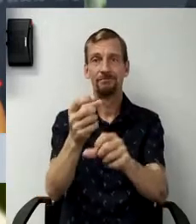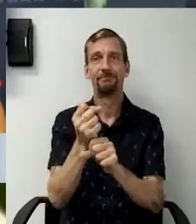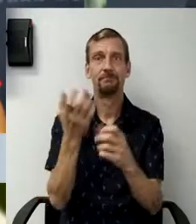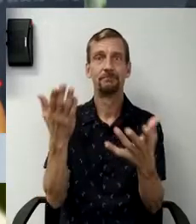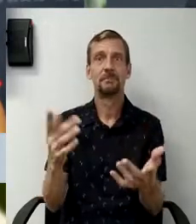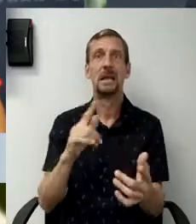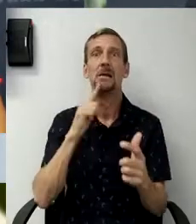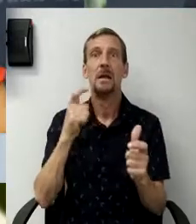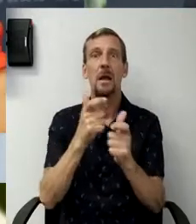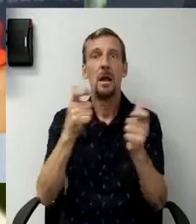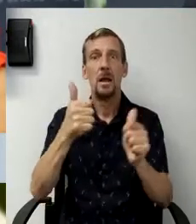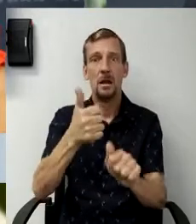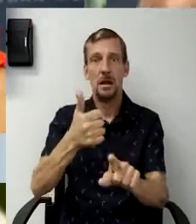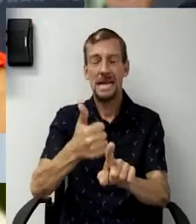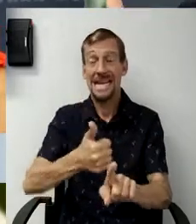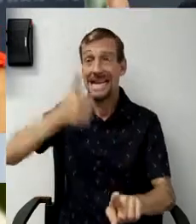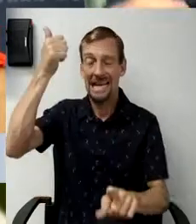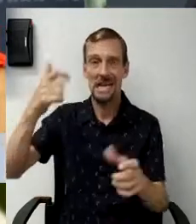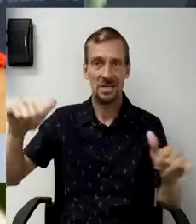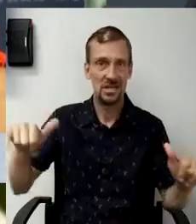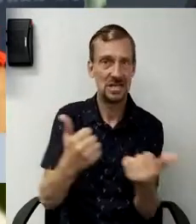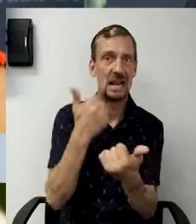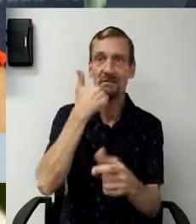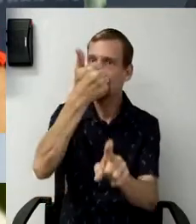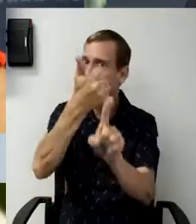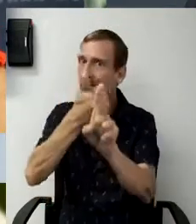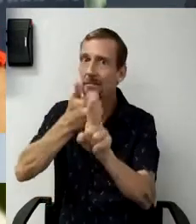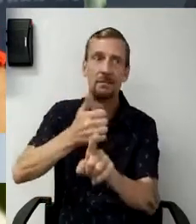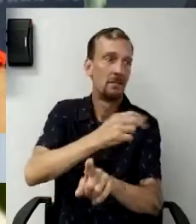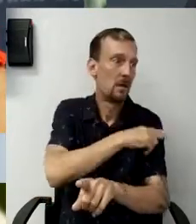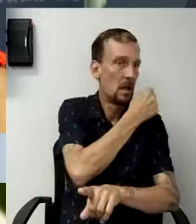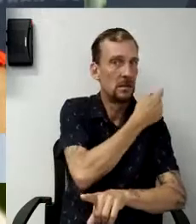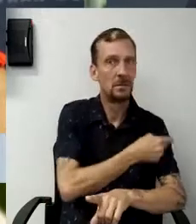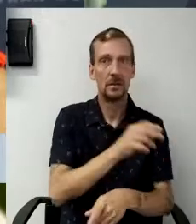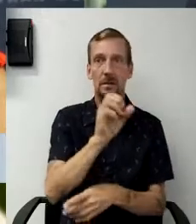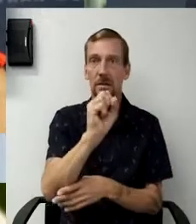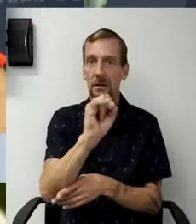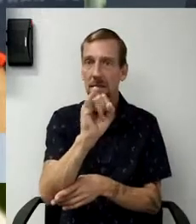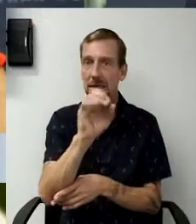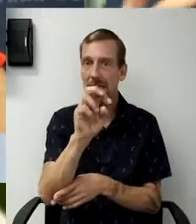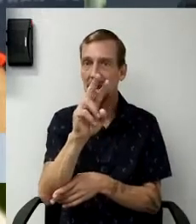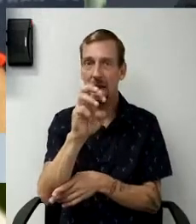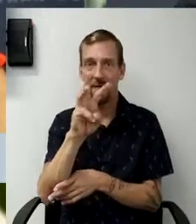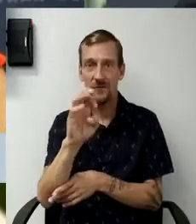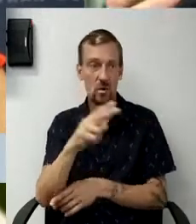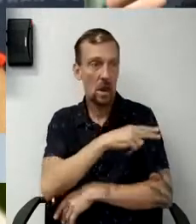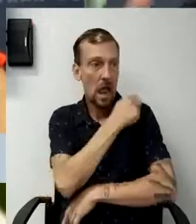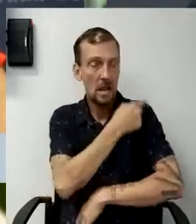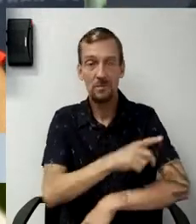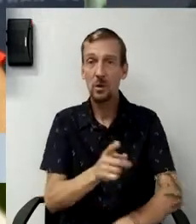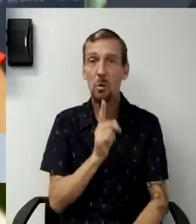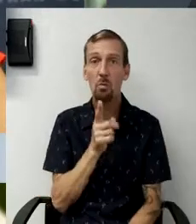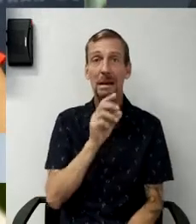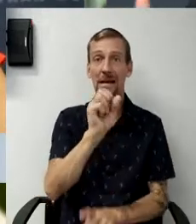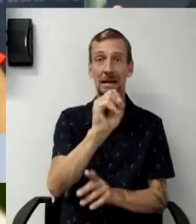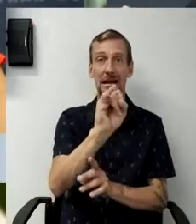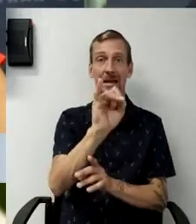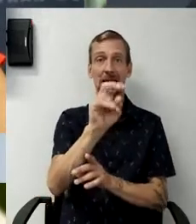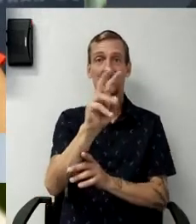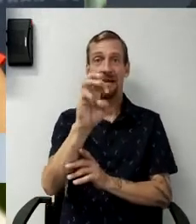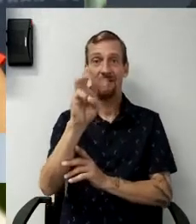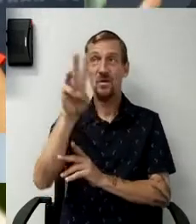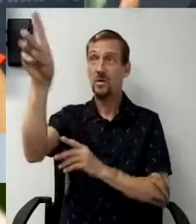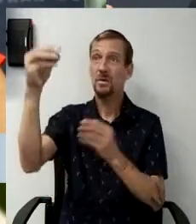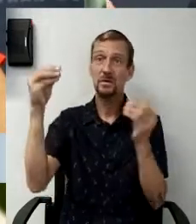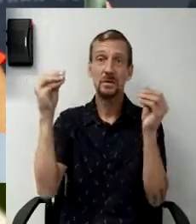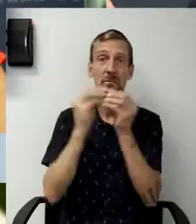of every hospital. It's the biggest challenge for Sierra View Hospital. In fact, Sierra View is probably feeling